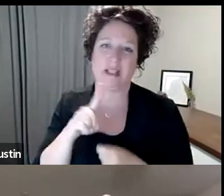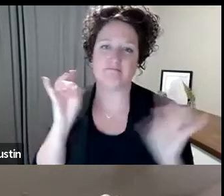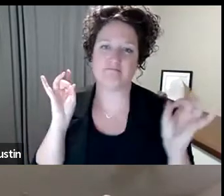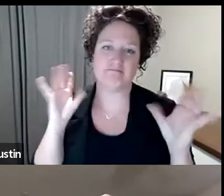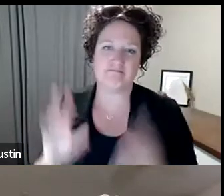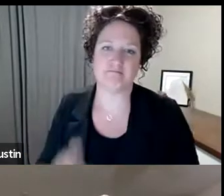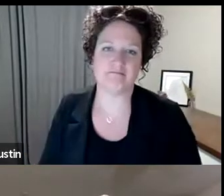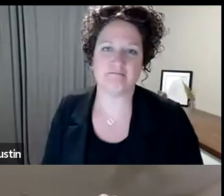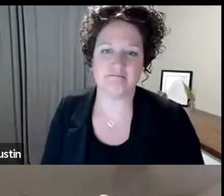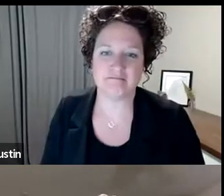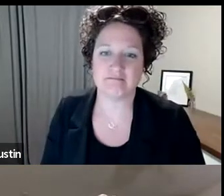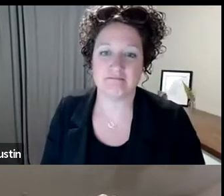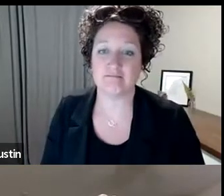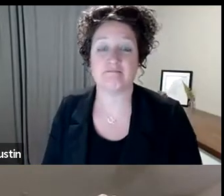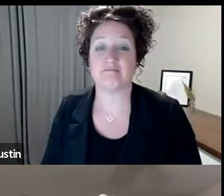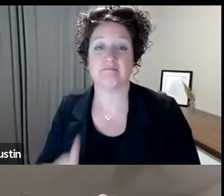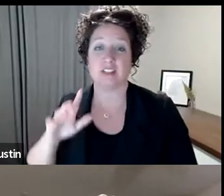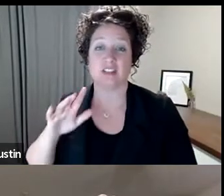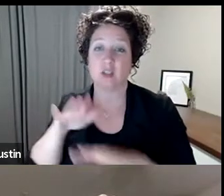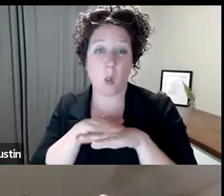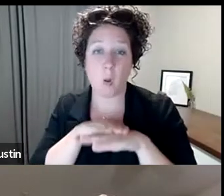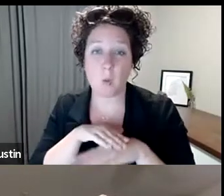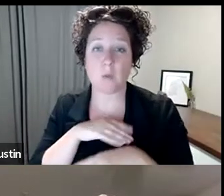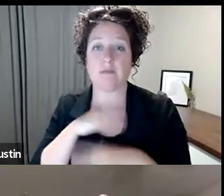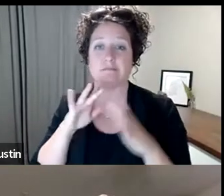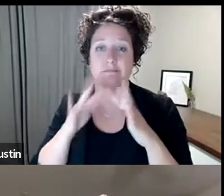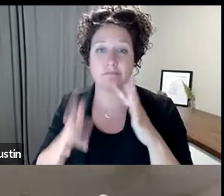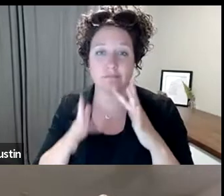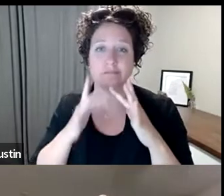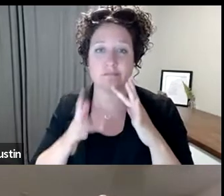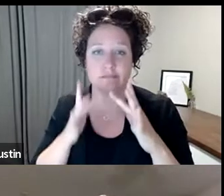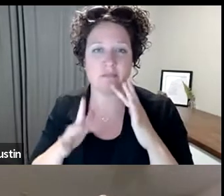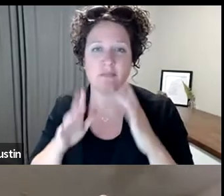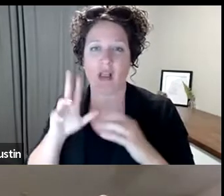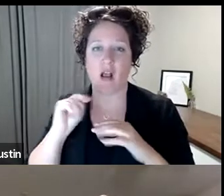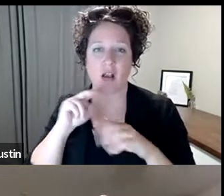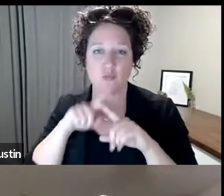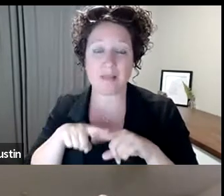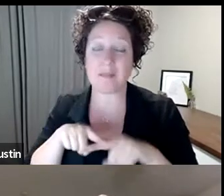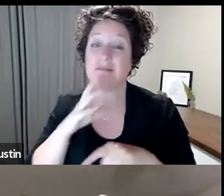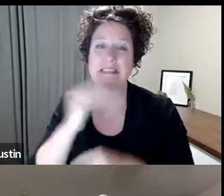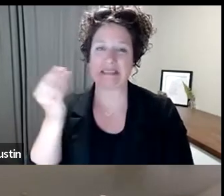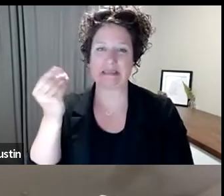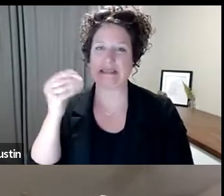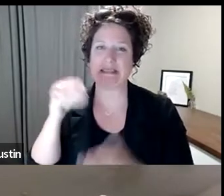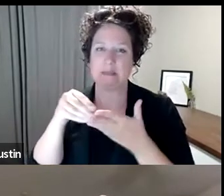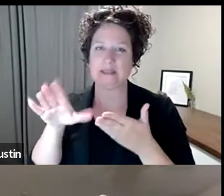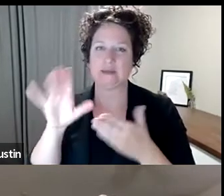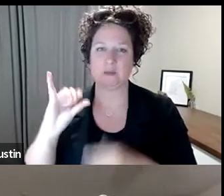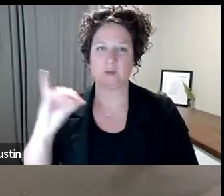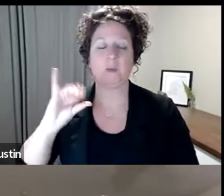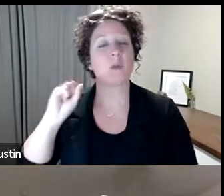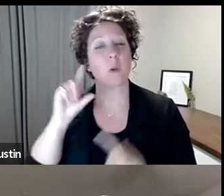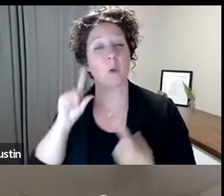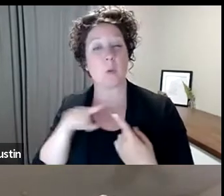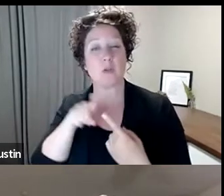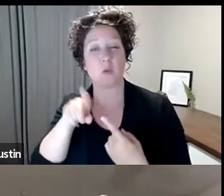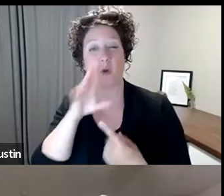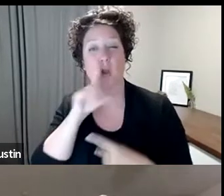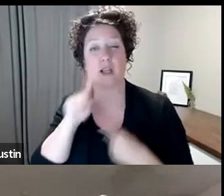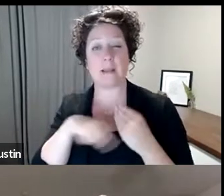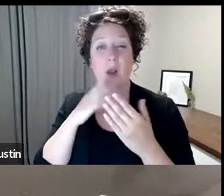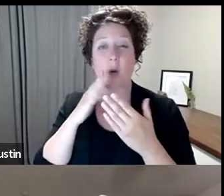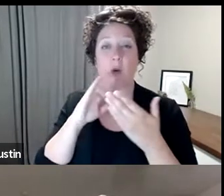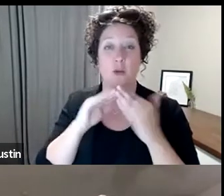atrocious. It's slow, it's unreliable, and it is expensive. And so when you are talking about